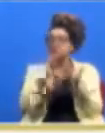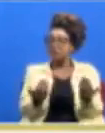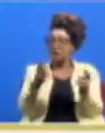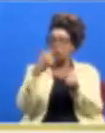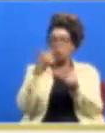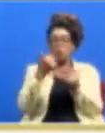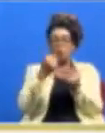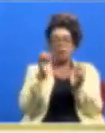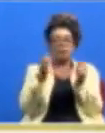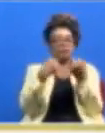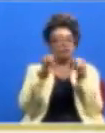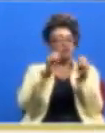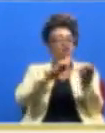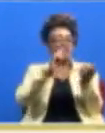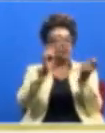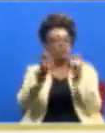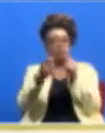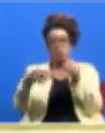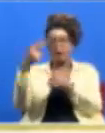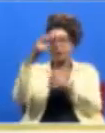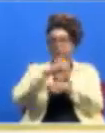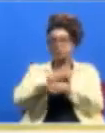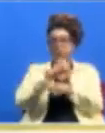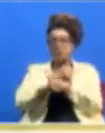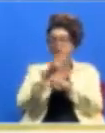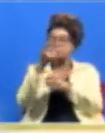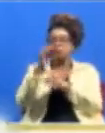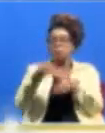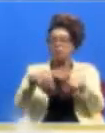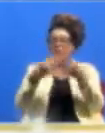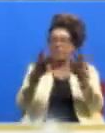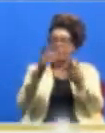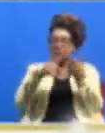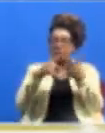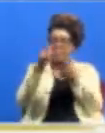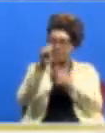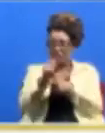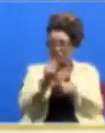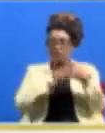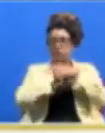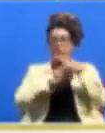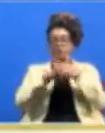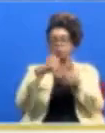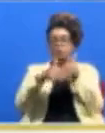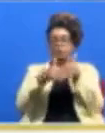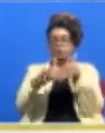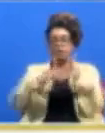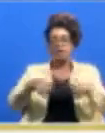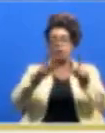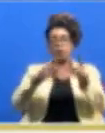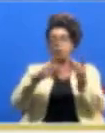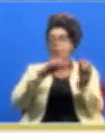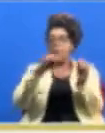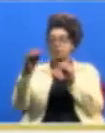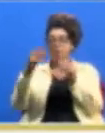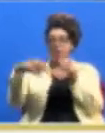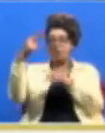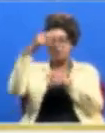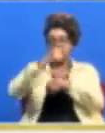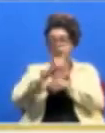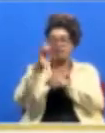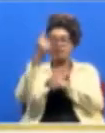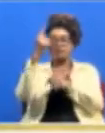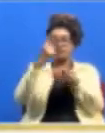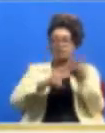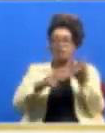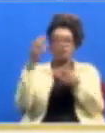are not able to transition to high school. And so we give them five-year scholarships that allow them to go to high school and the first year of